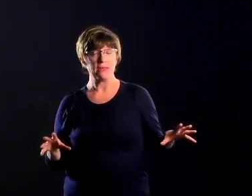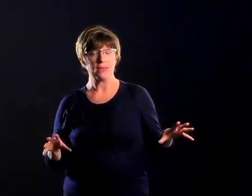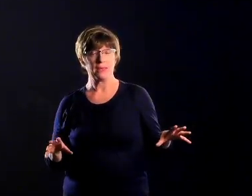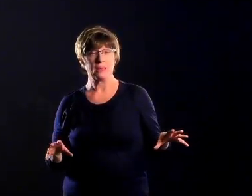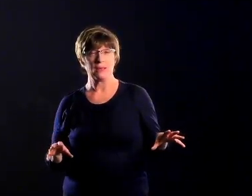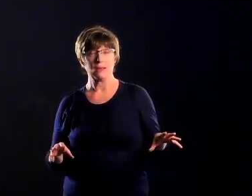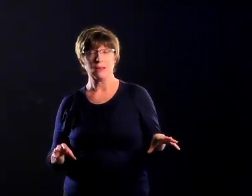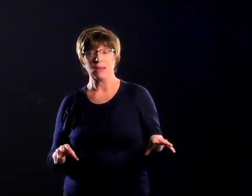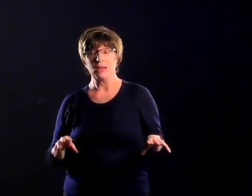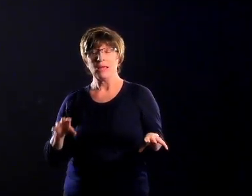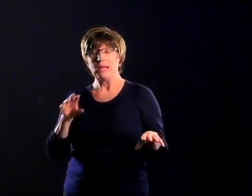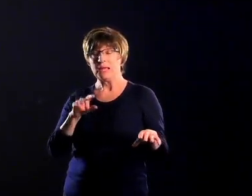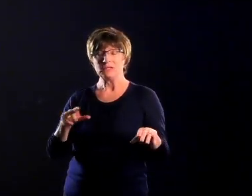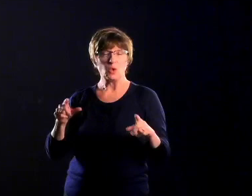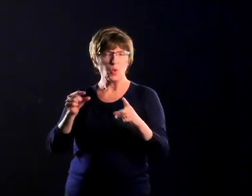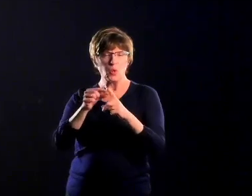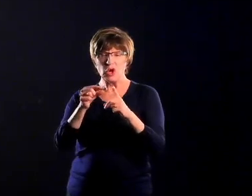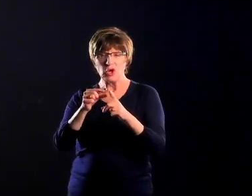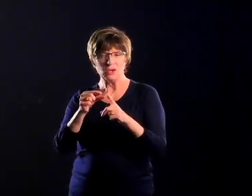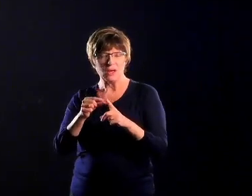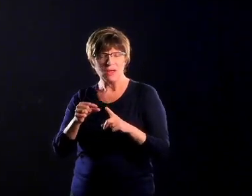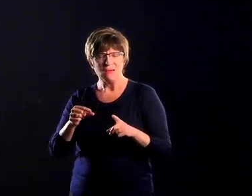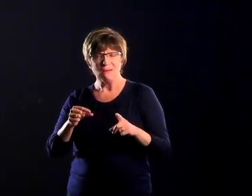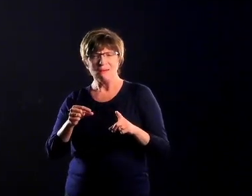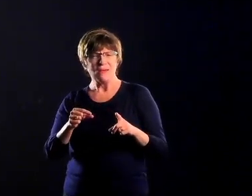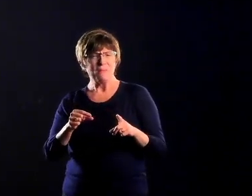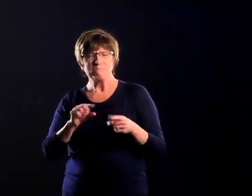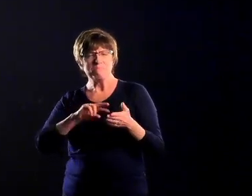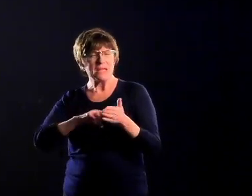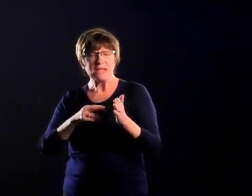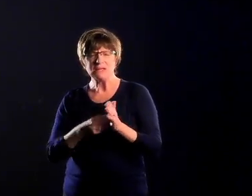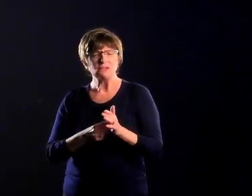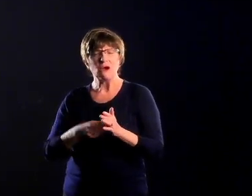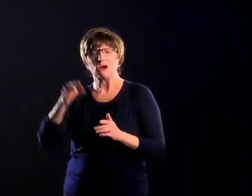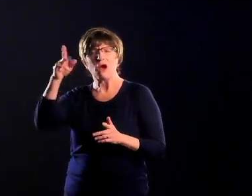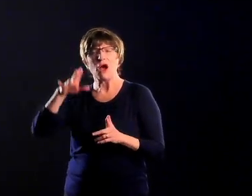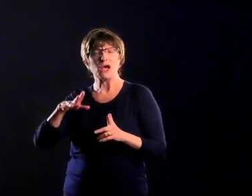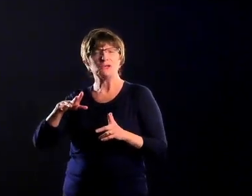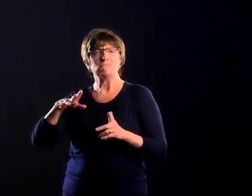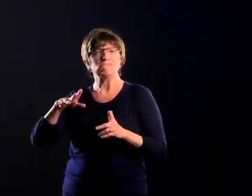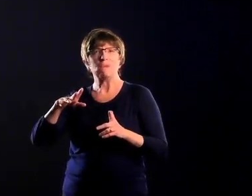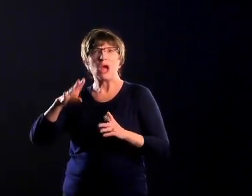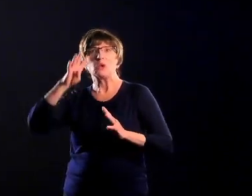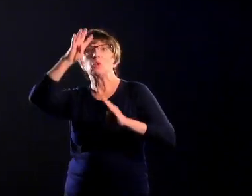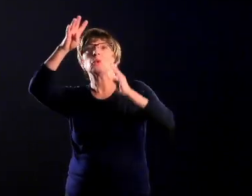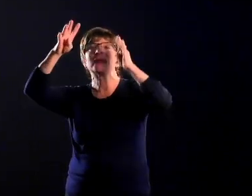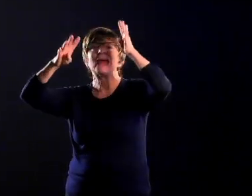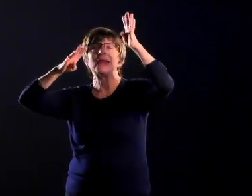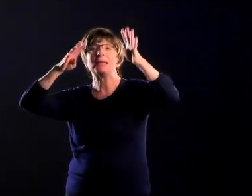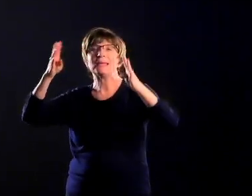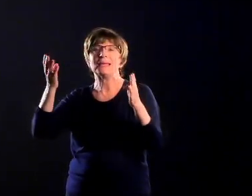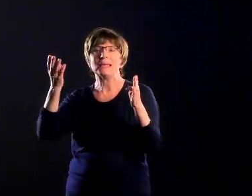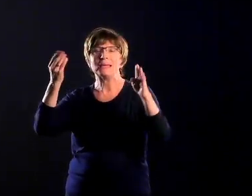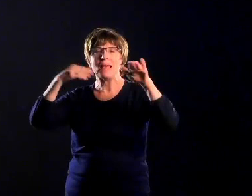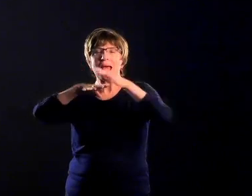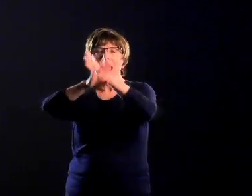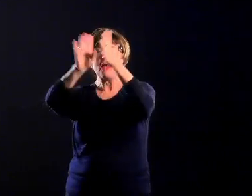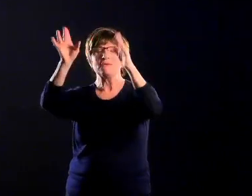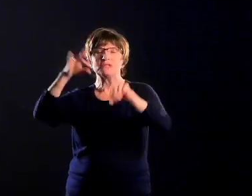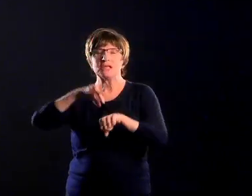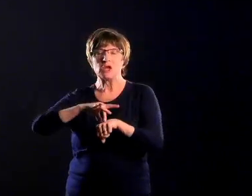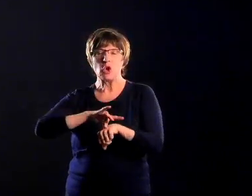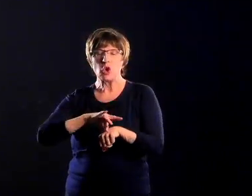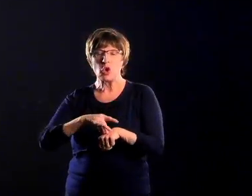ex nihilo, that out of nothing, God created the heavens and the earth, that he has this amazing creativity